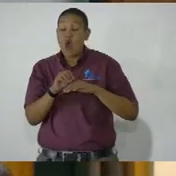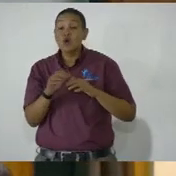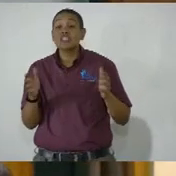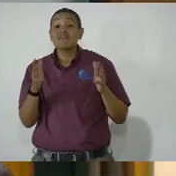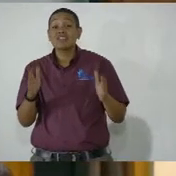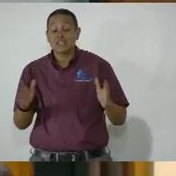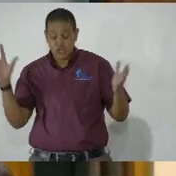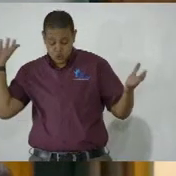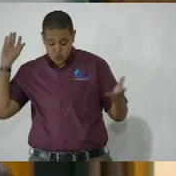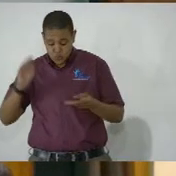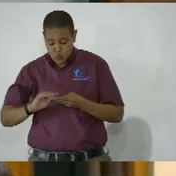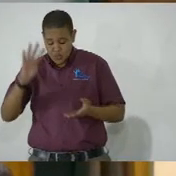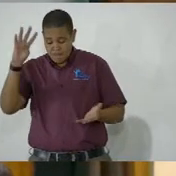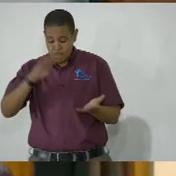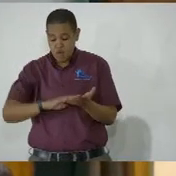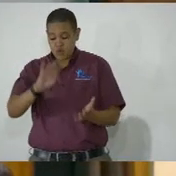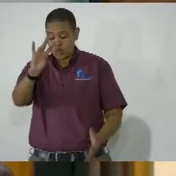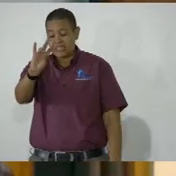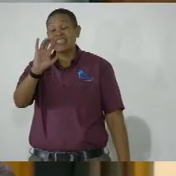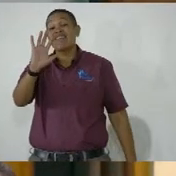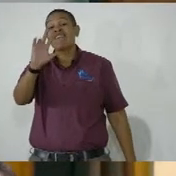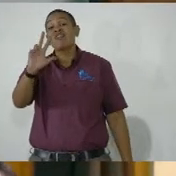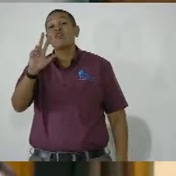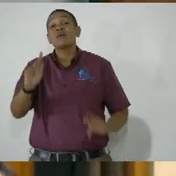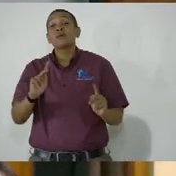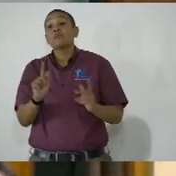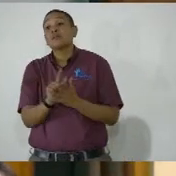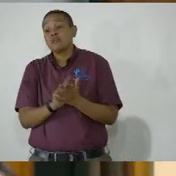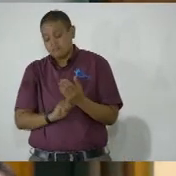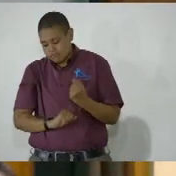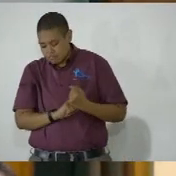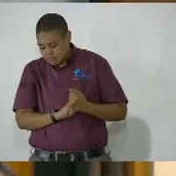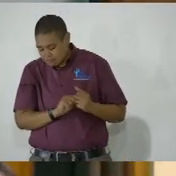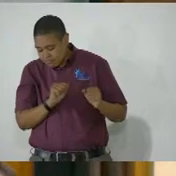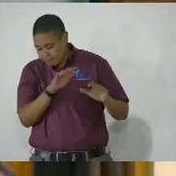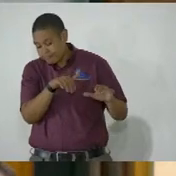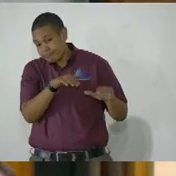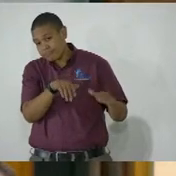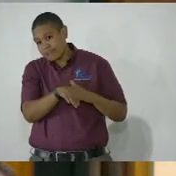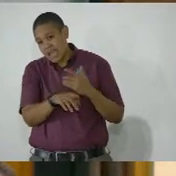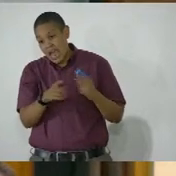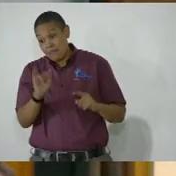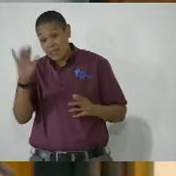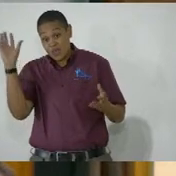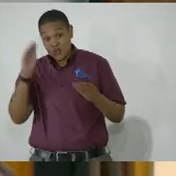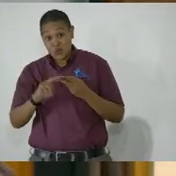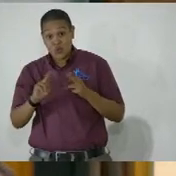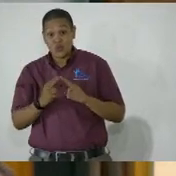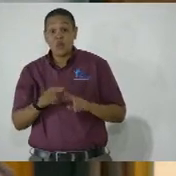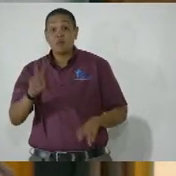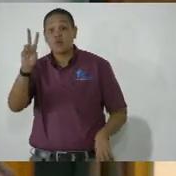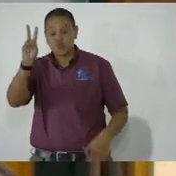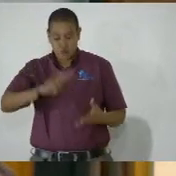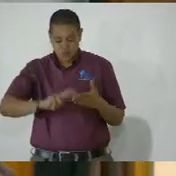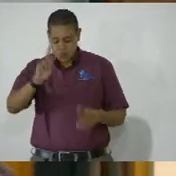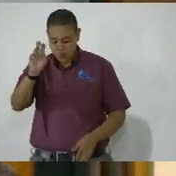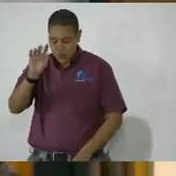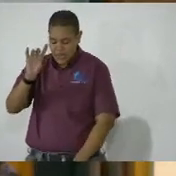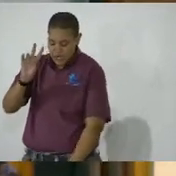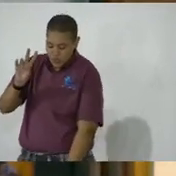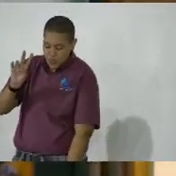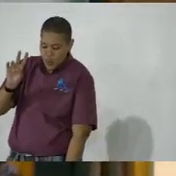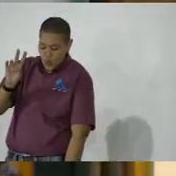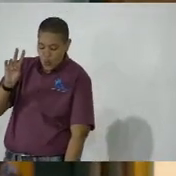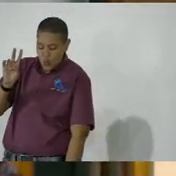facilitated a total of 4,753 legal aid assignments. Of that number, 2,282 were due